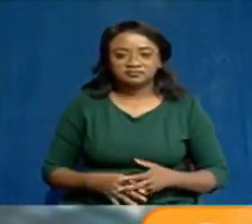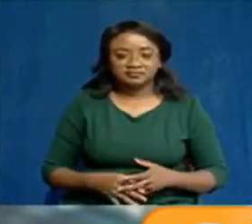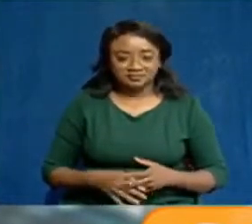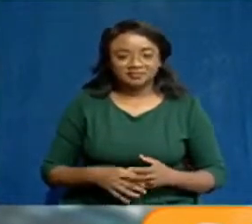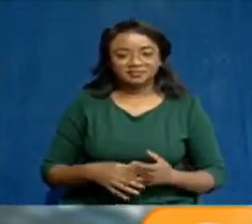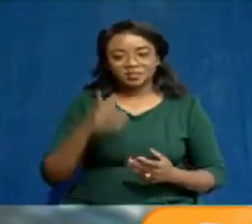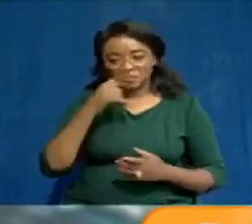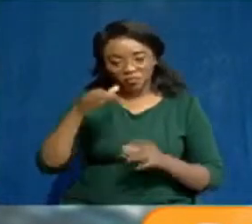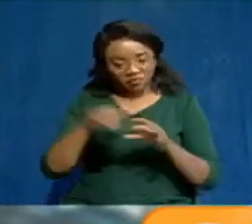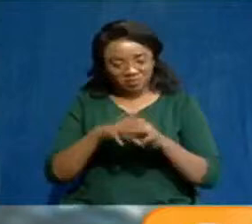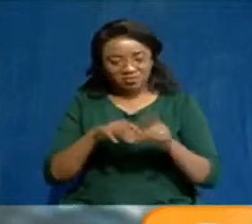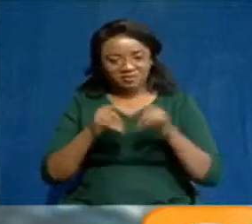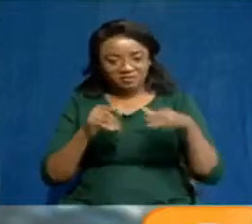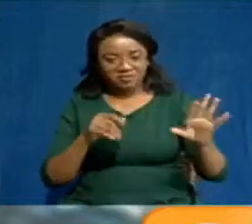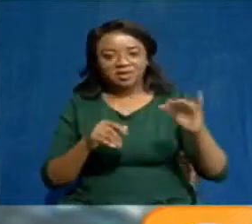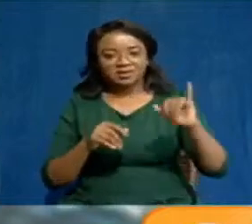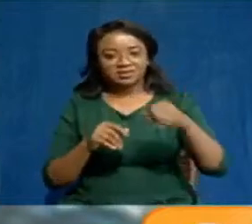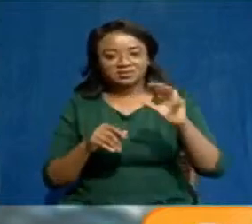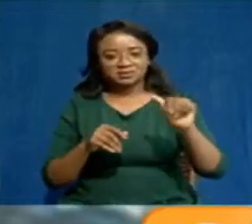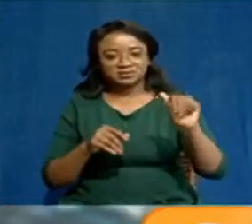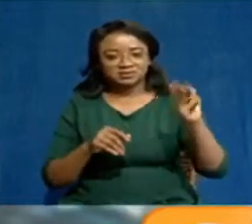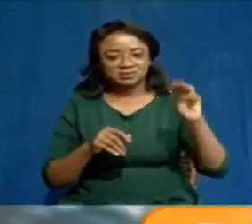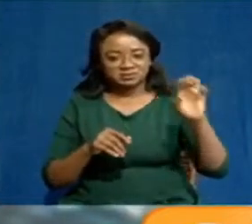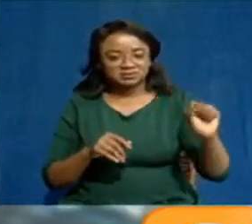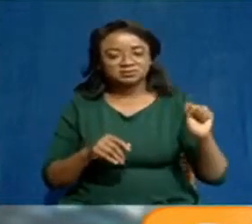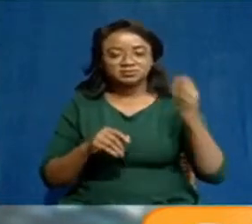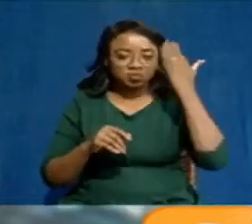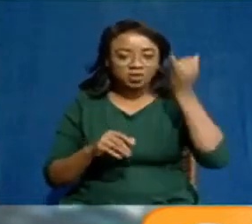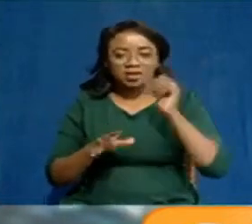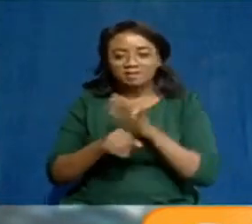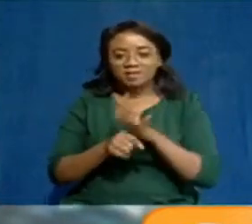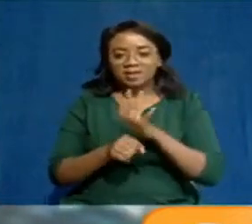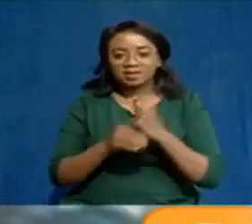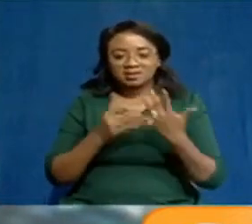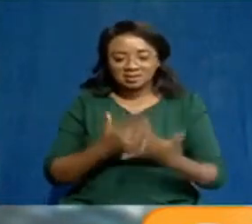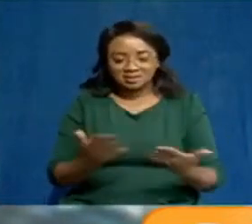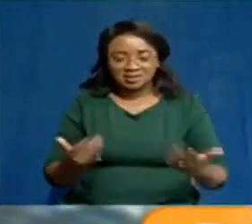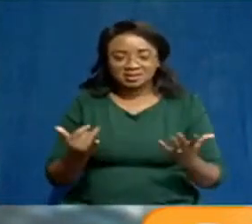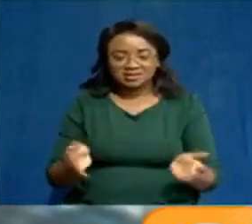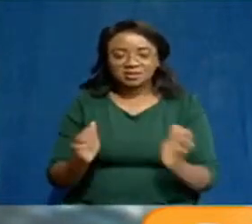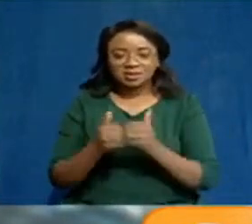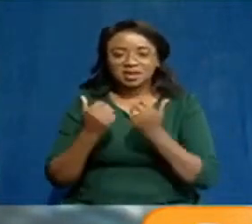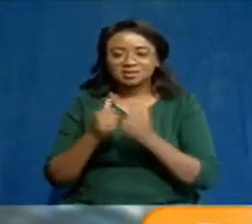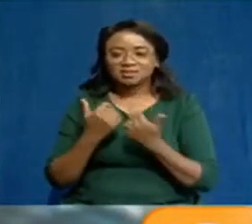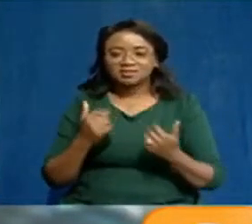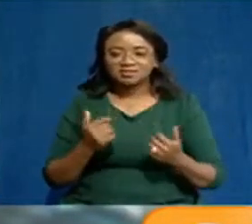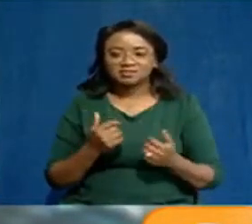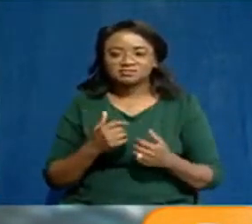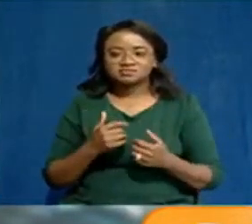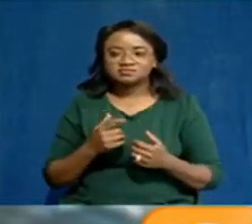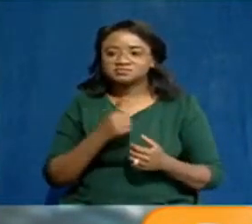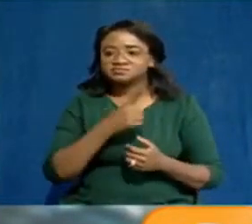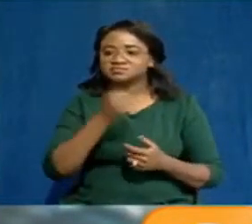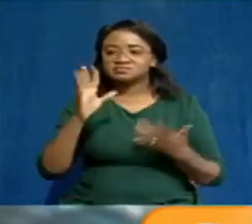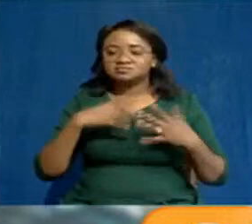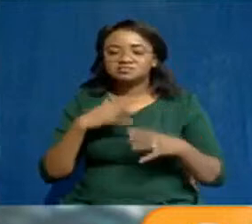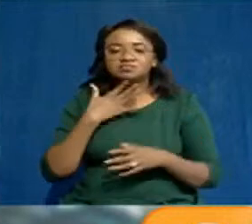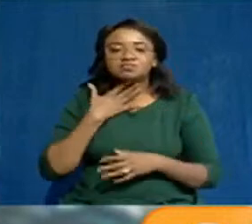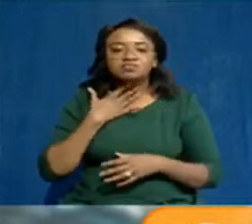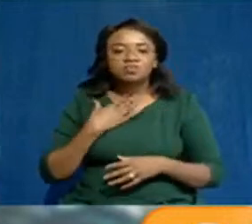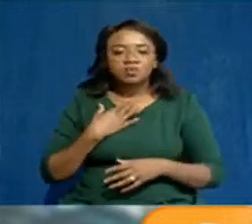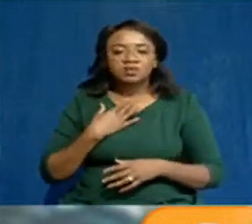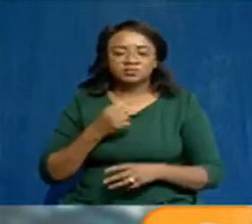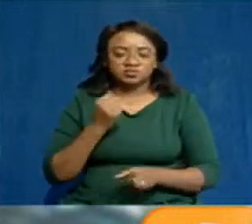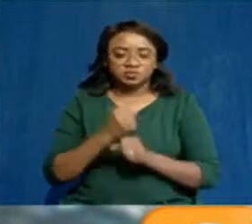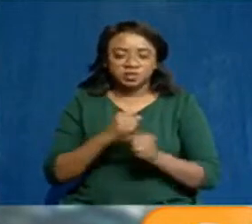are James members. A lot of things that are currently happening is greenwashing. Yeah. Or they don't want to really engage with